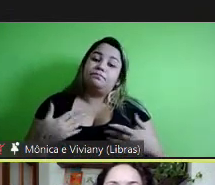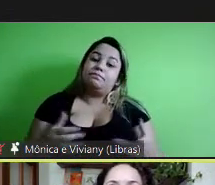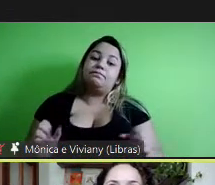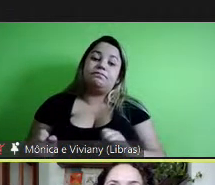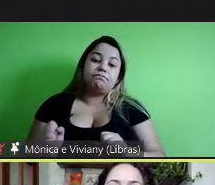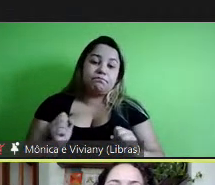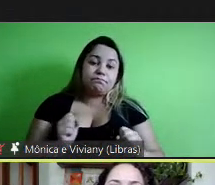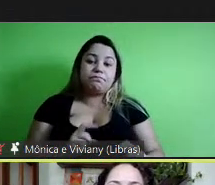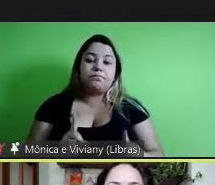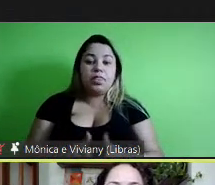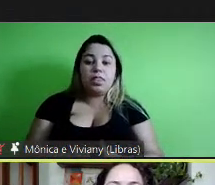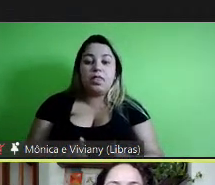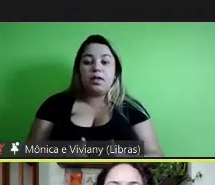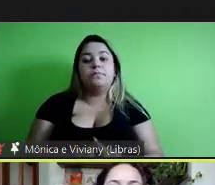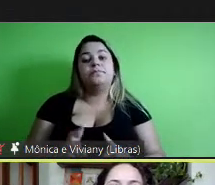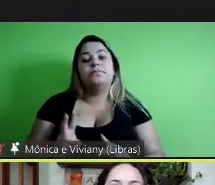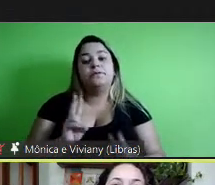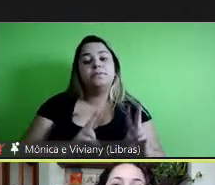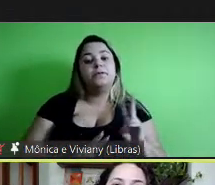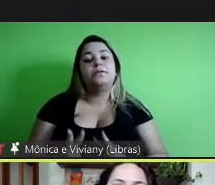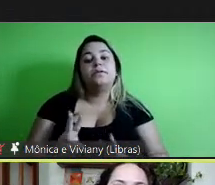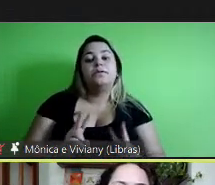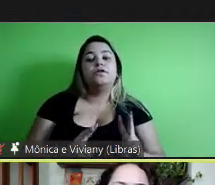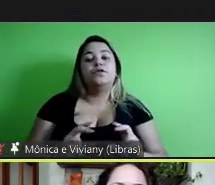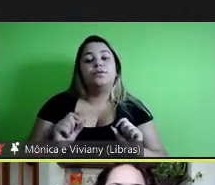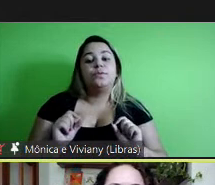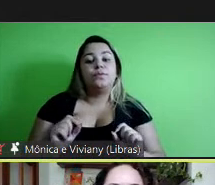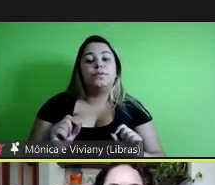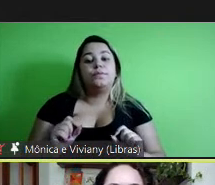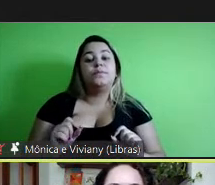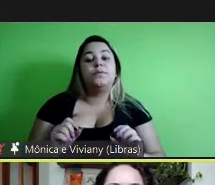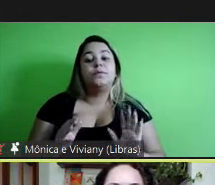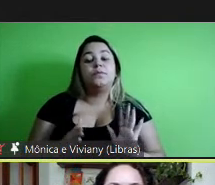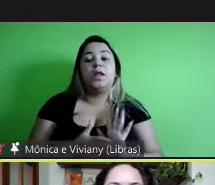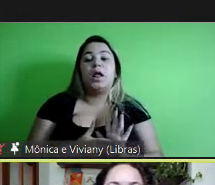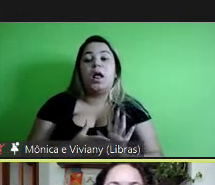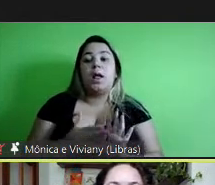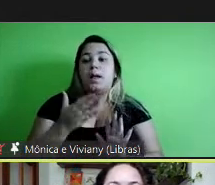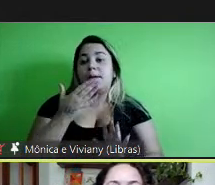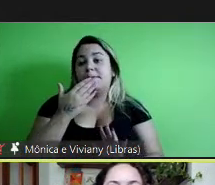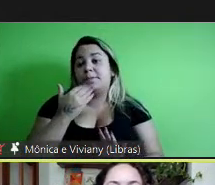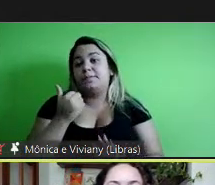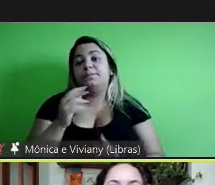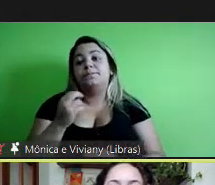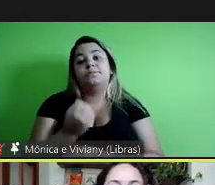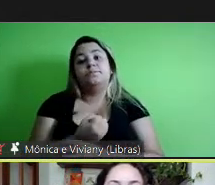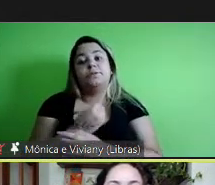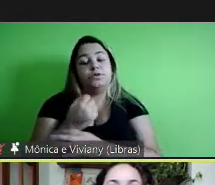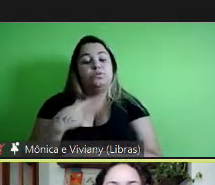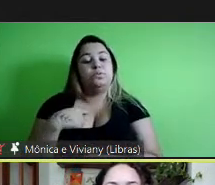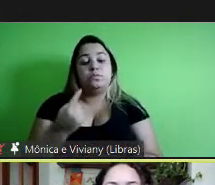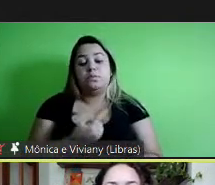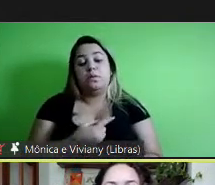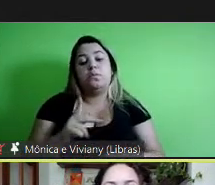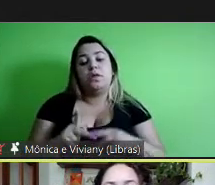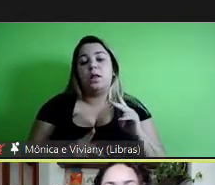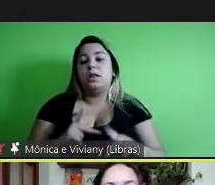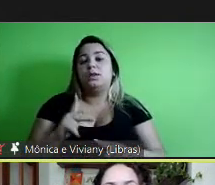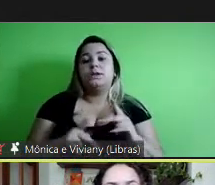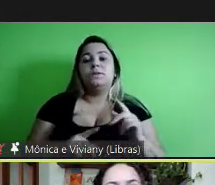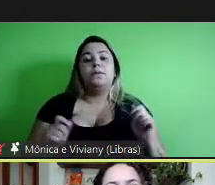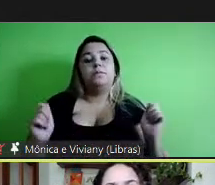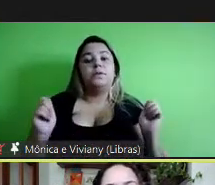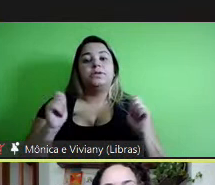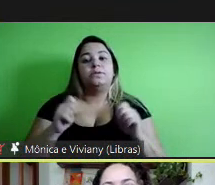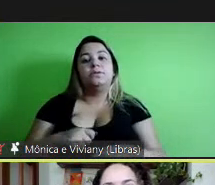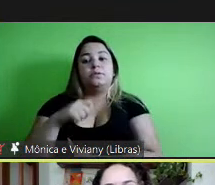So we can see that in Brazil, to be able to do this proposal for health and nutrition